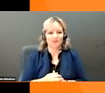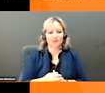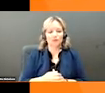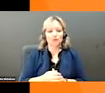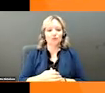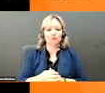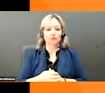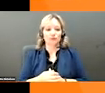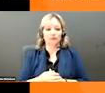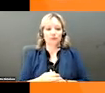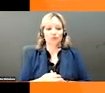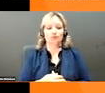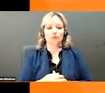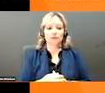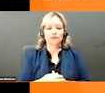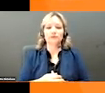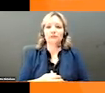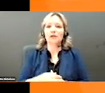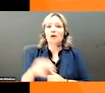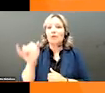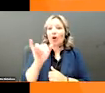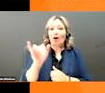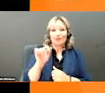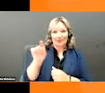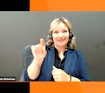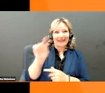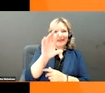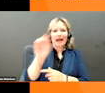you want to learn about the company.